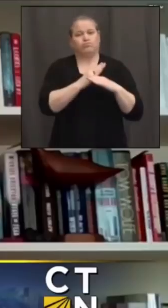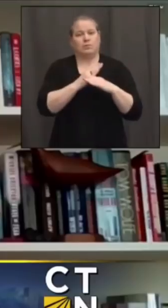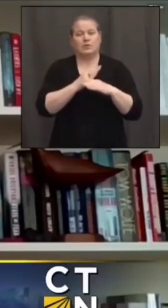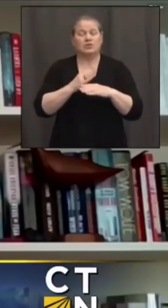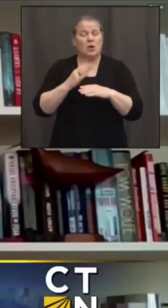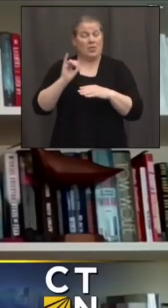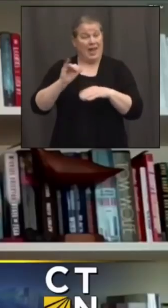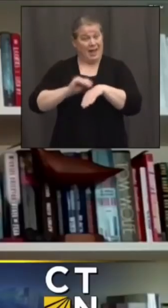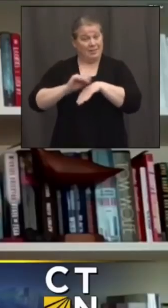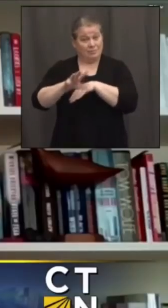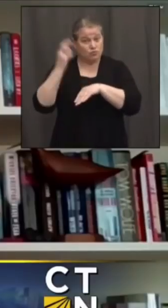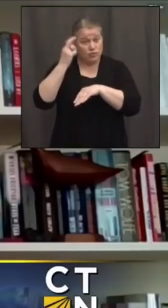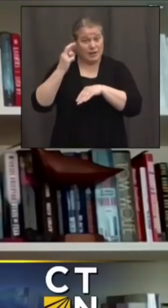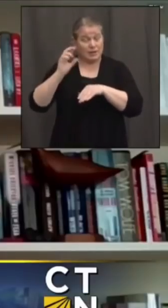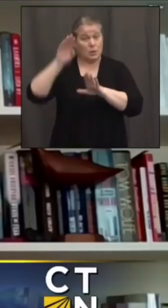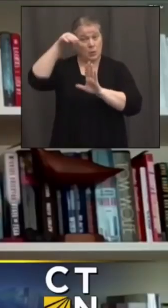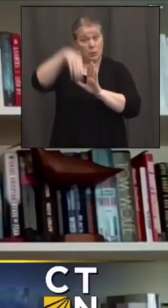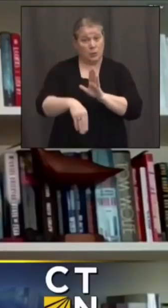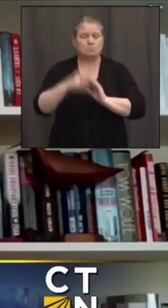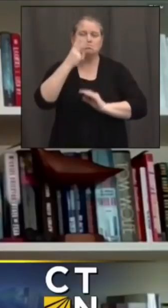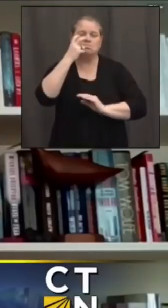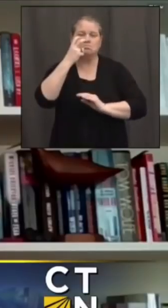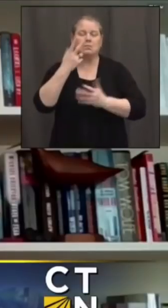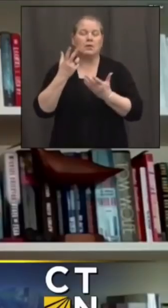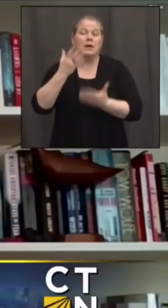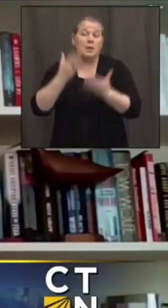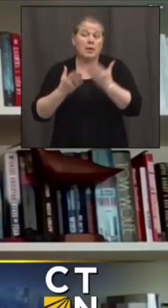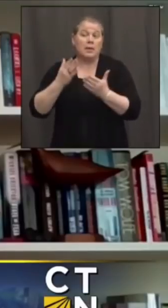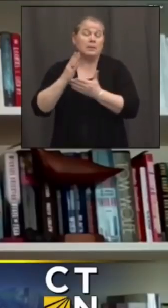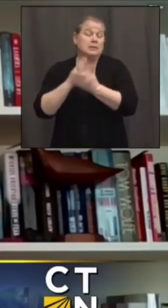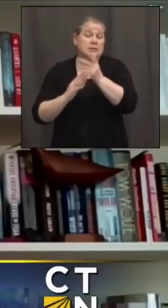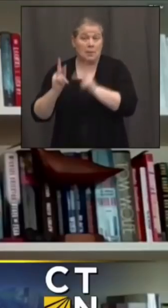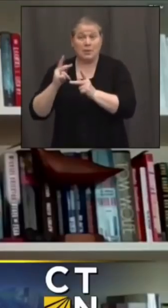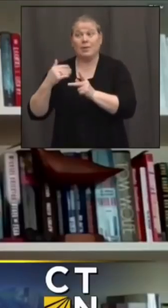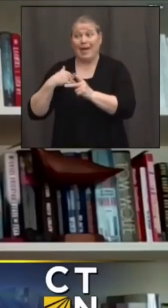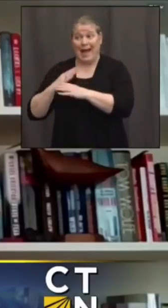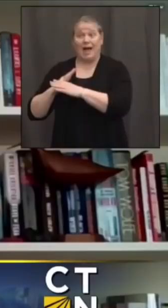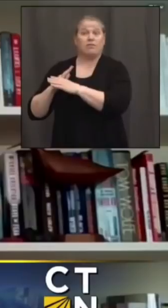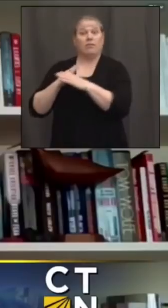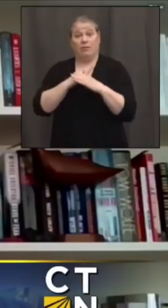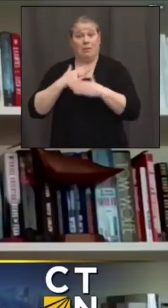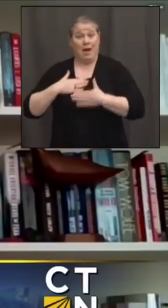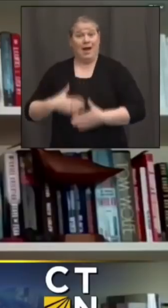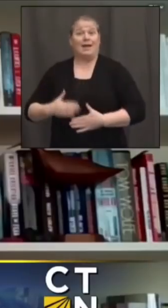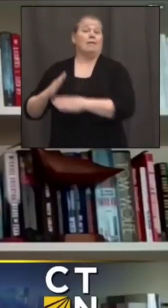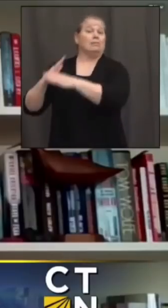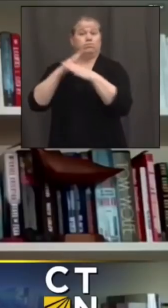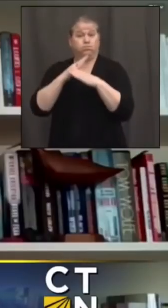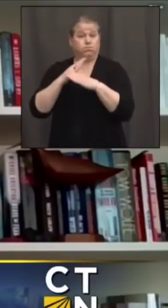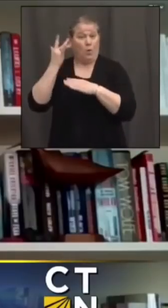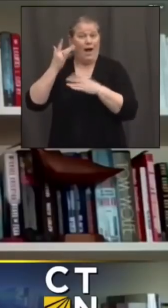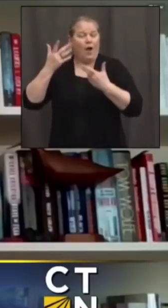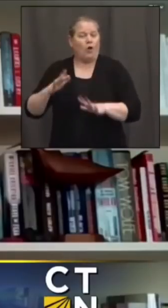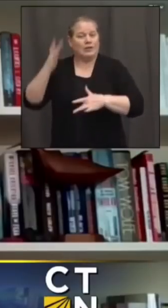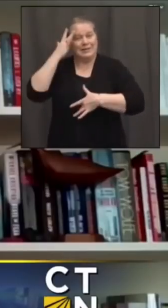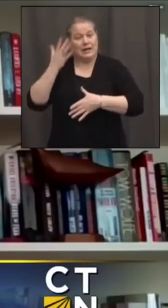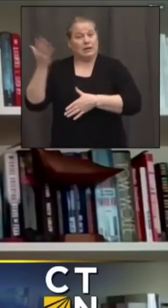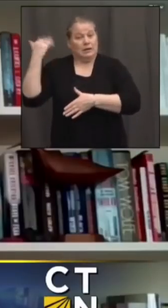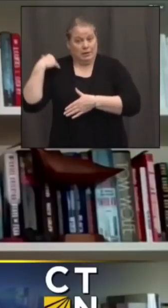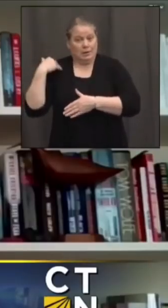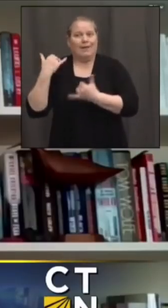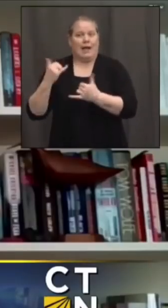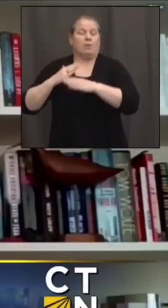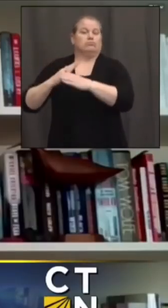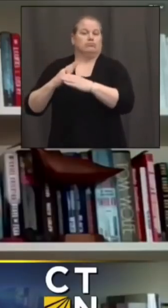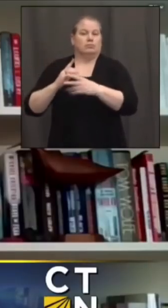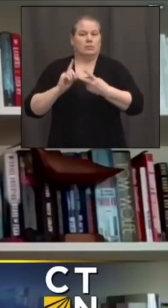some people having immunity, vaccines starting to kick in, the mitigation strategies being effective, and the natural course of these